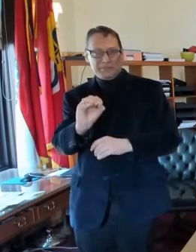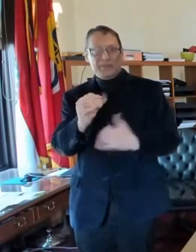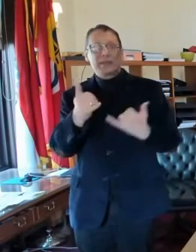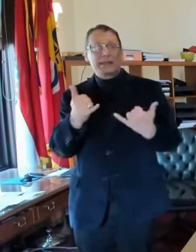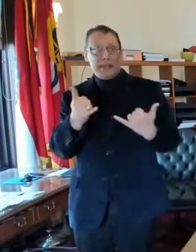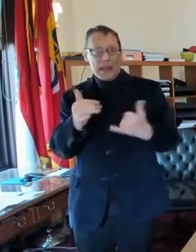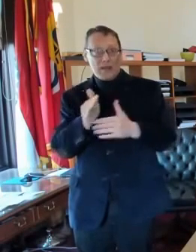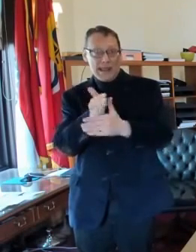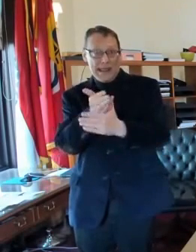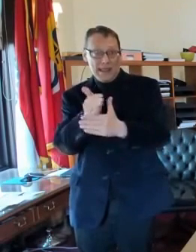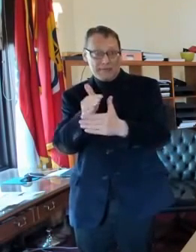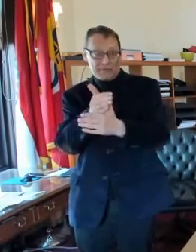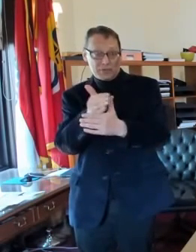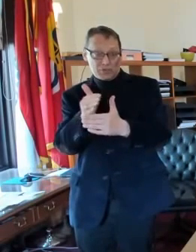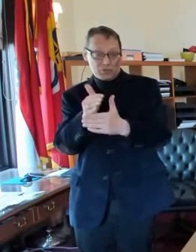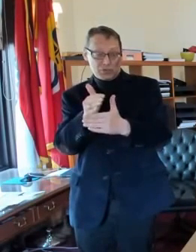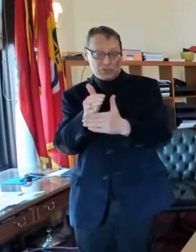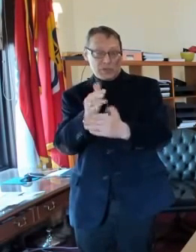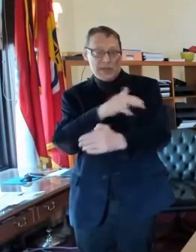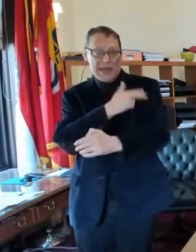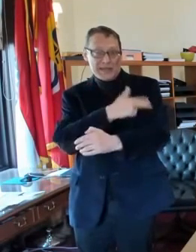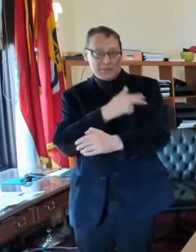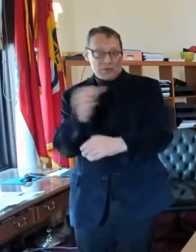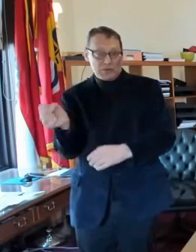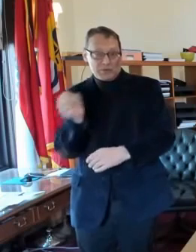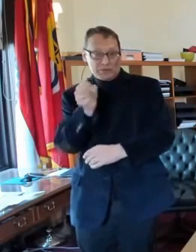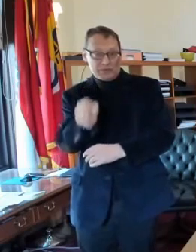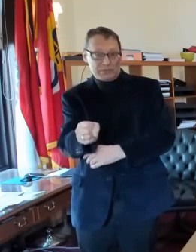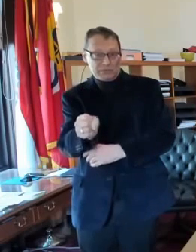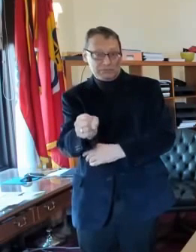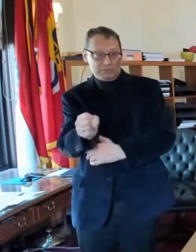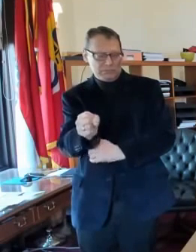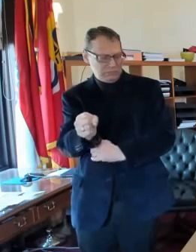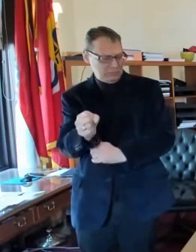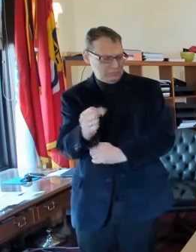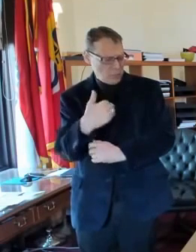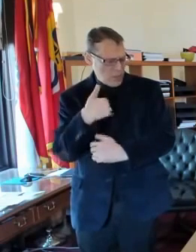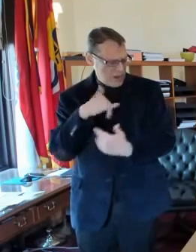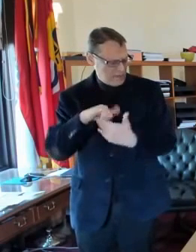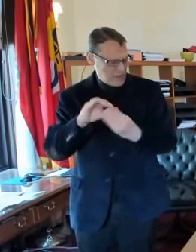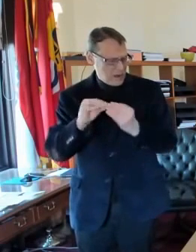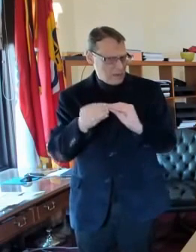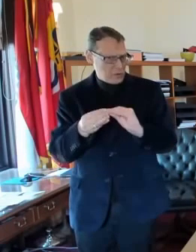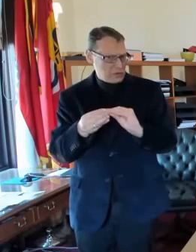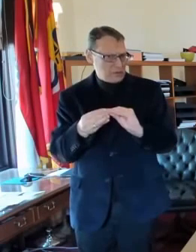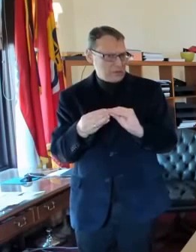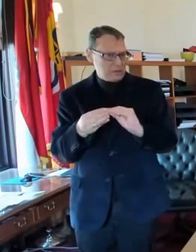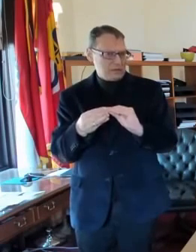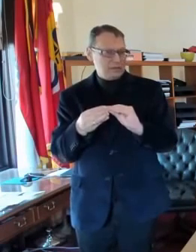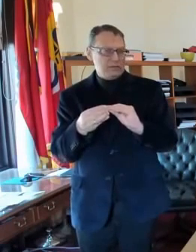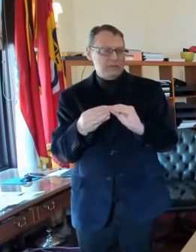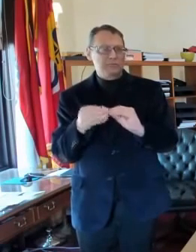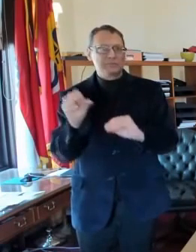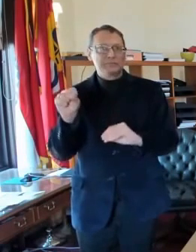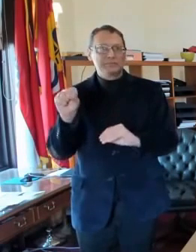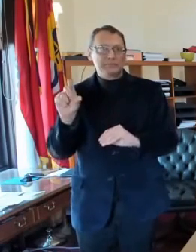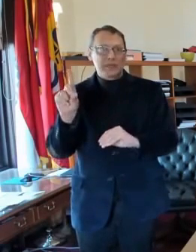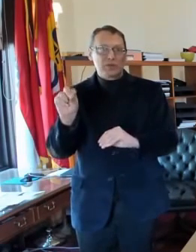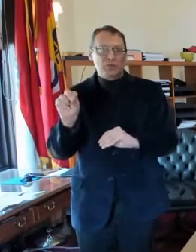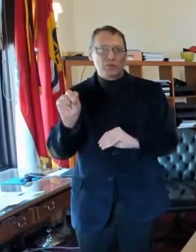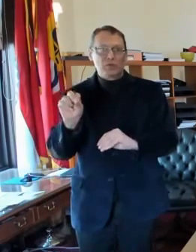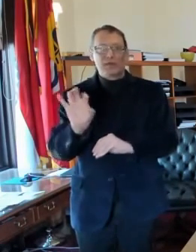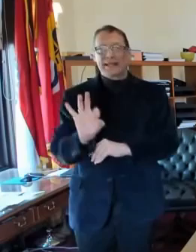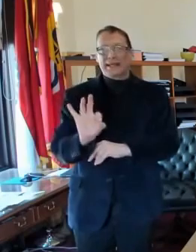are averaging daily hospital admissions, let's see, do I have that number? Yeah, I do,